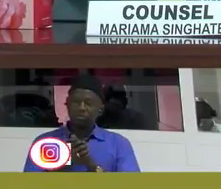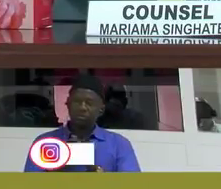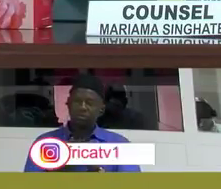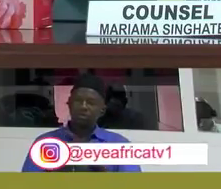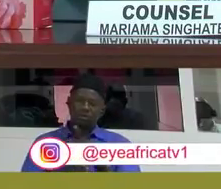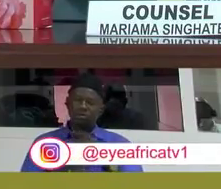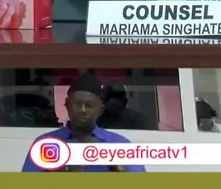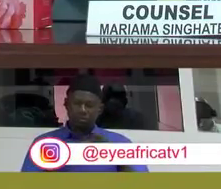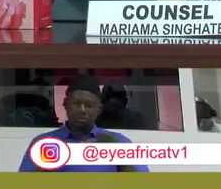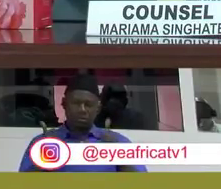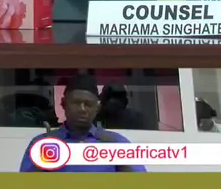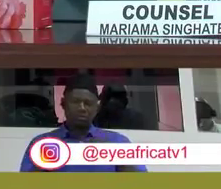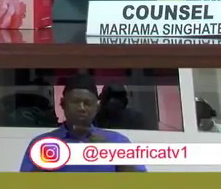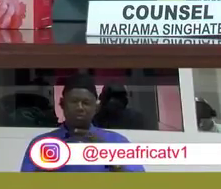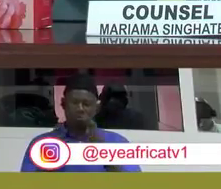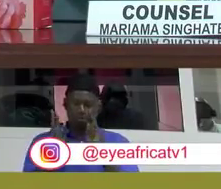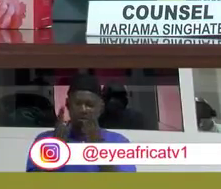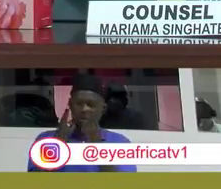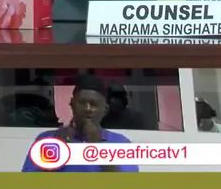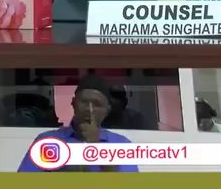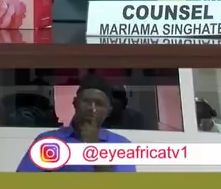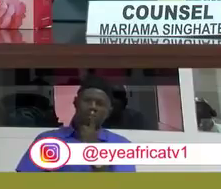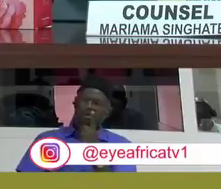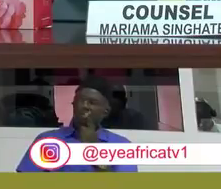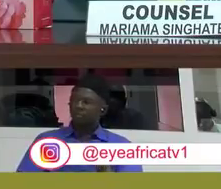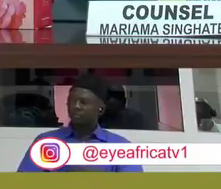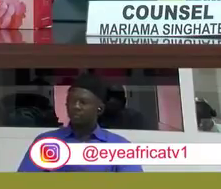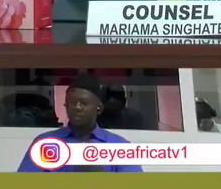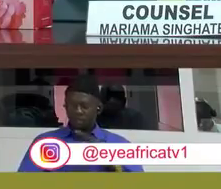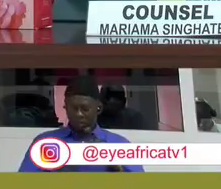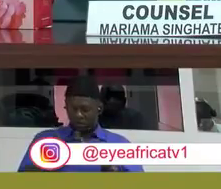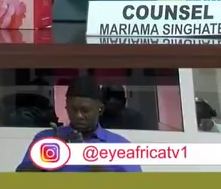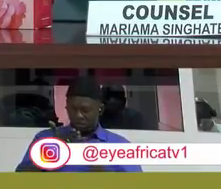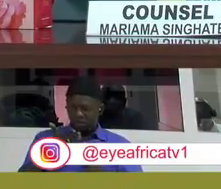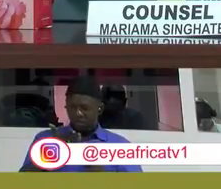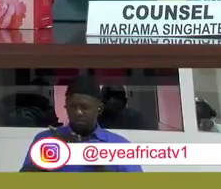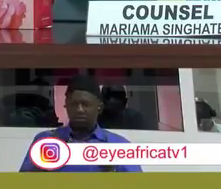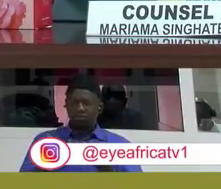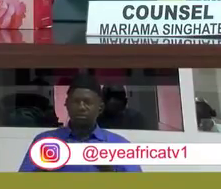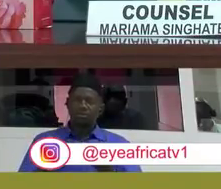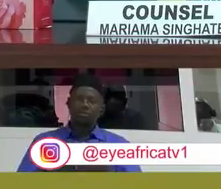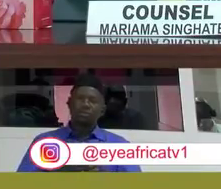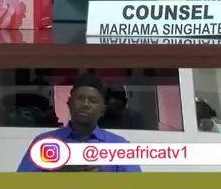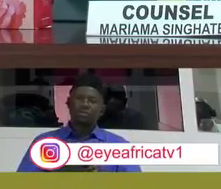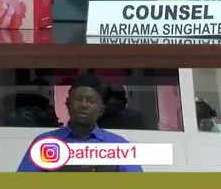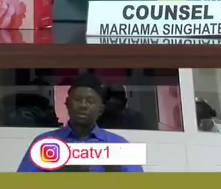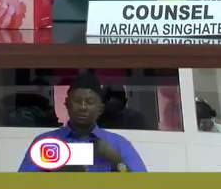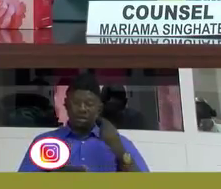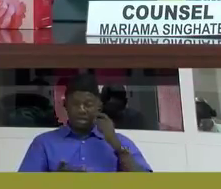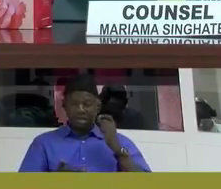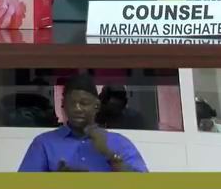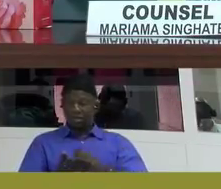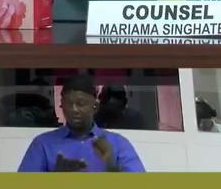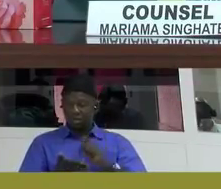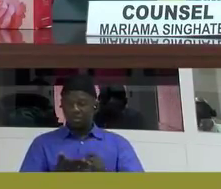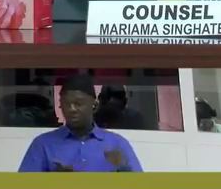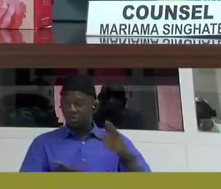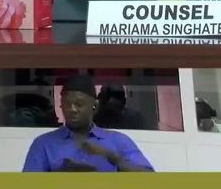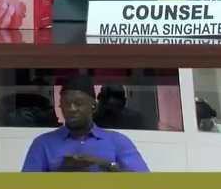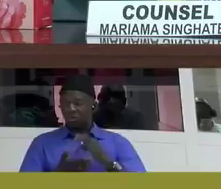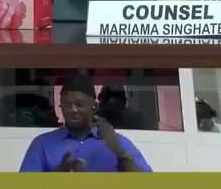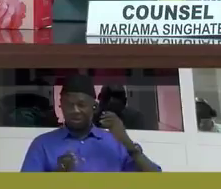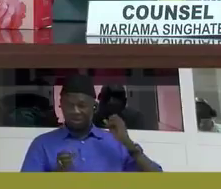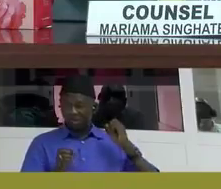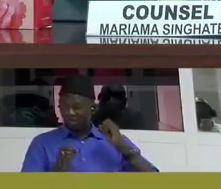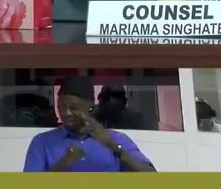will start from paragraph 1. And it reads as follows. I write on the